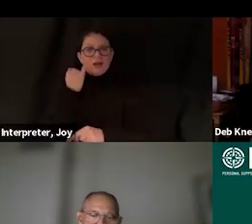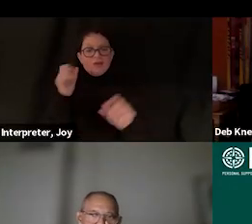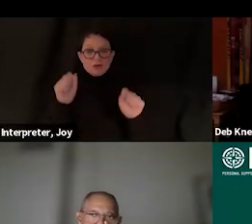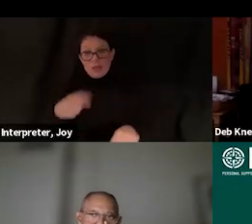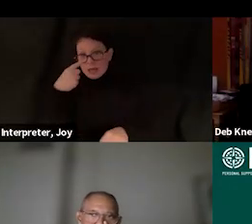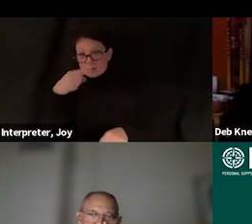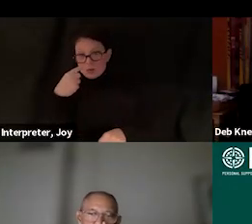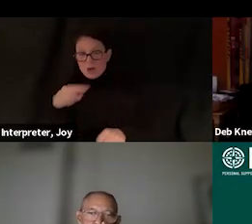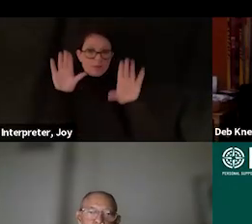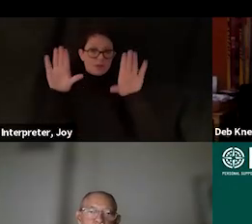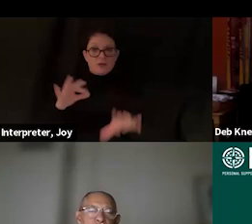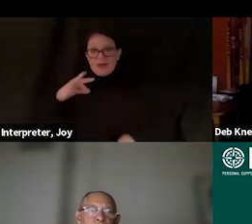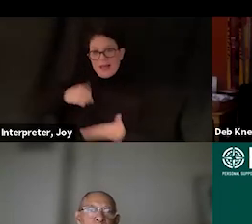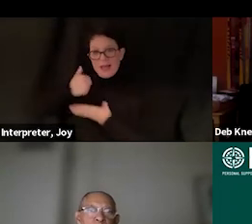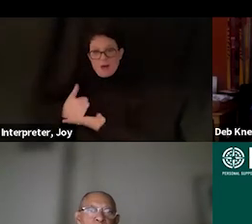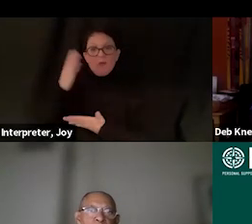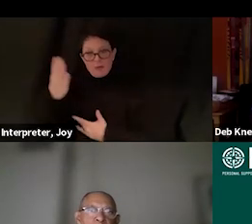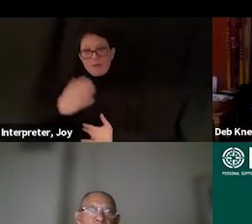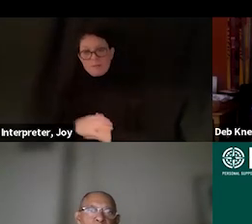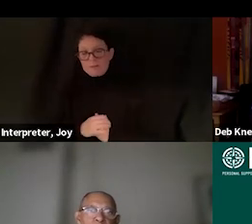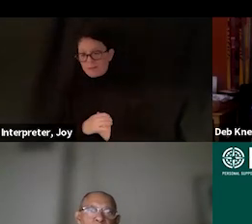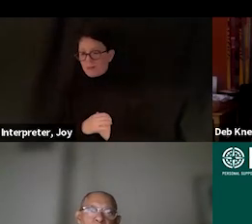that would be great, very helpful.